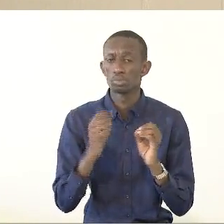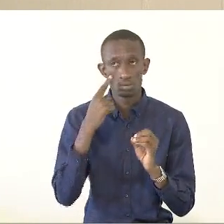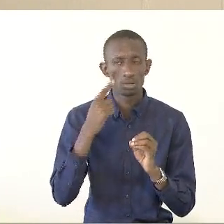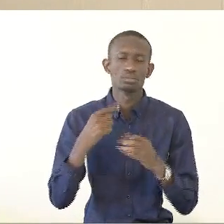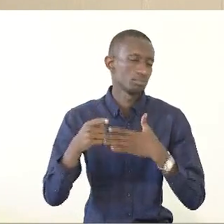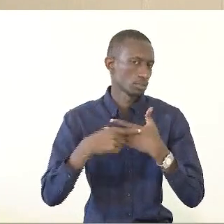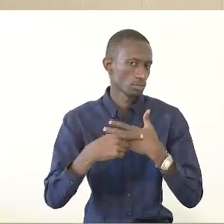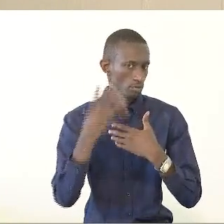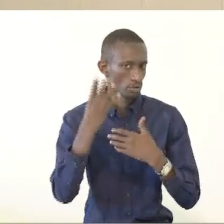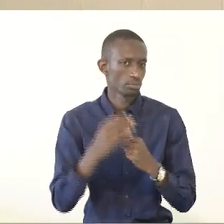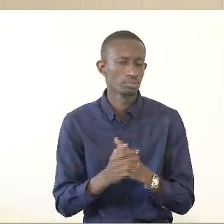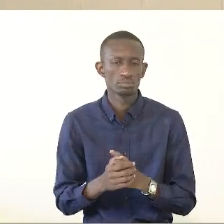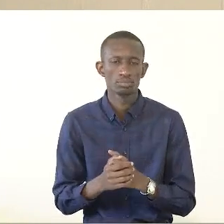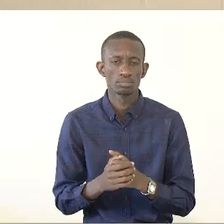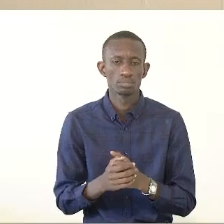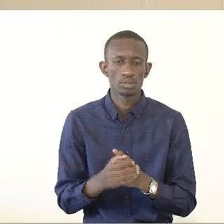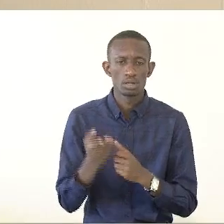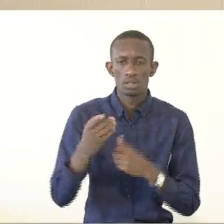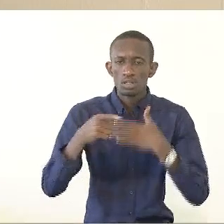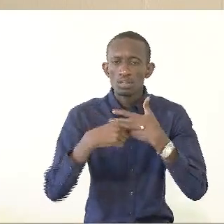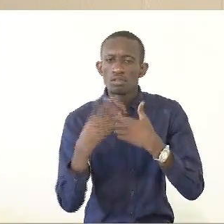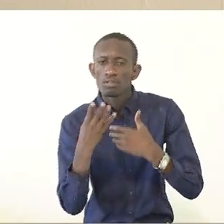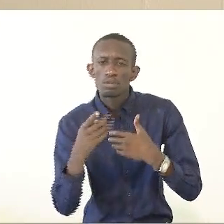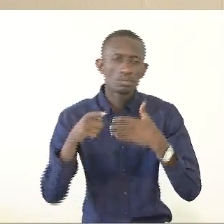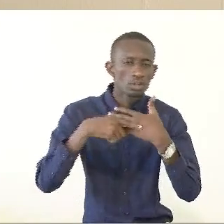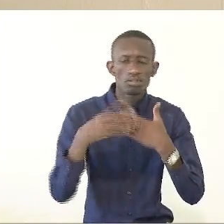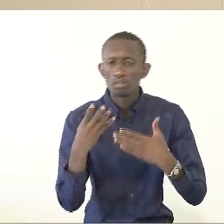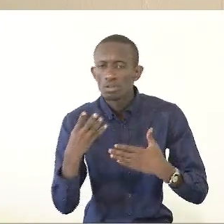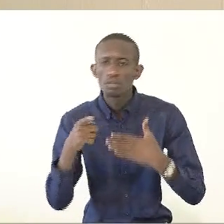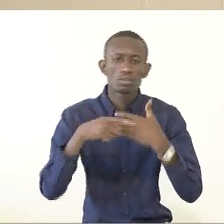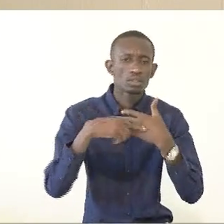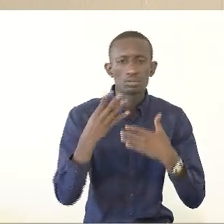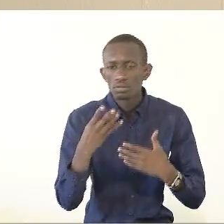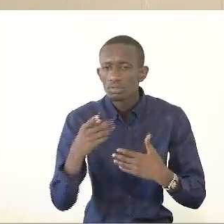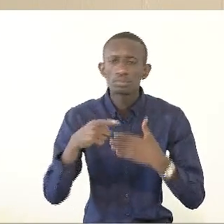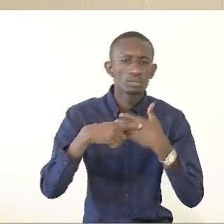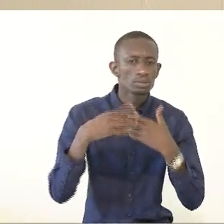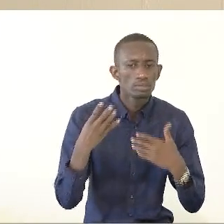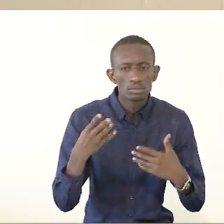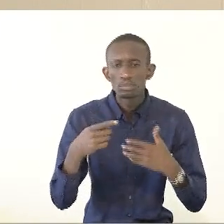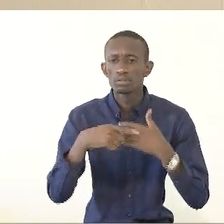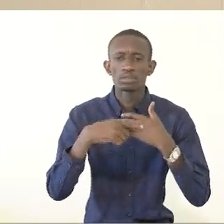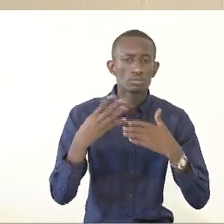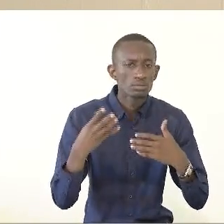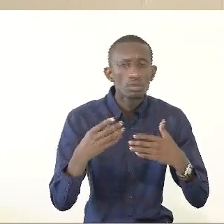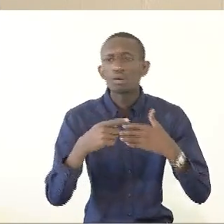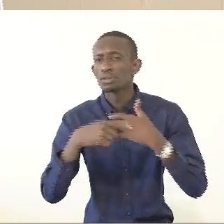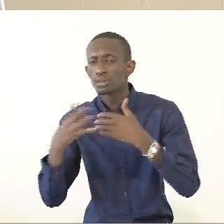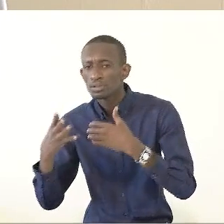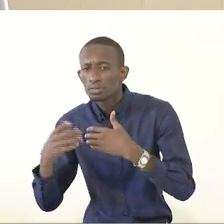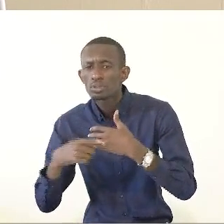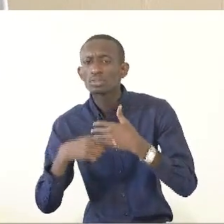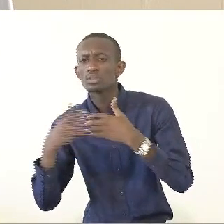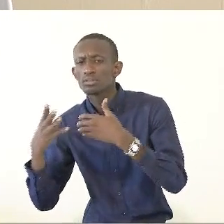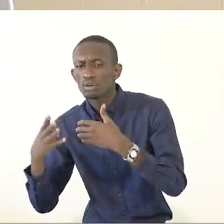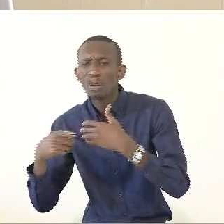that we have here. We have -4 here, -4 here, -4, -4, -4, -4.